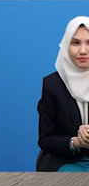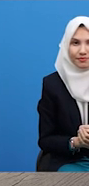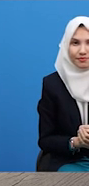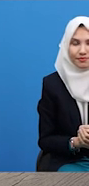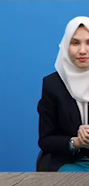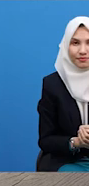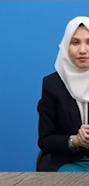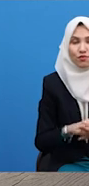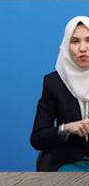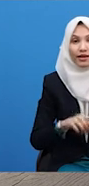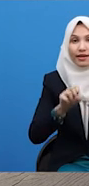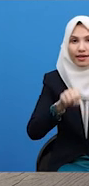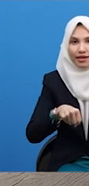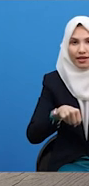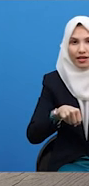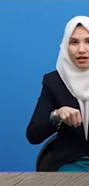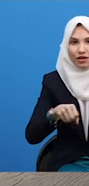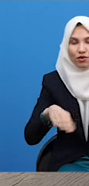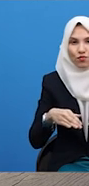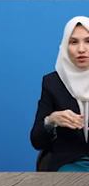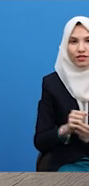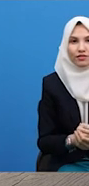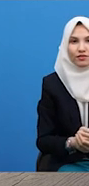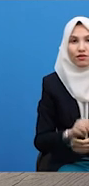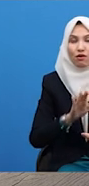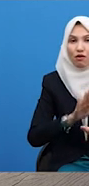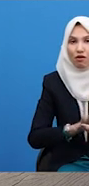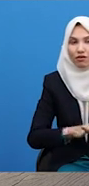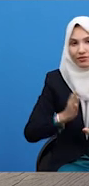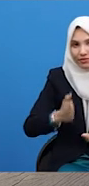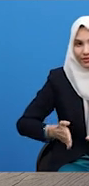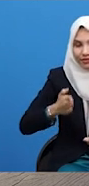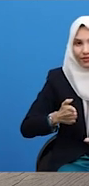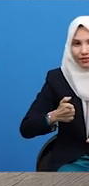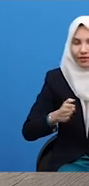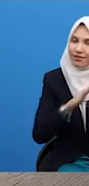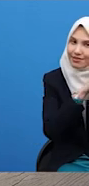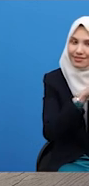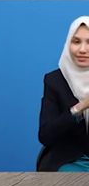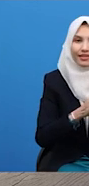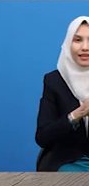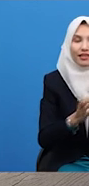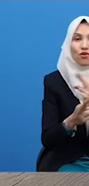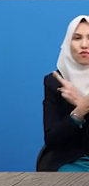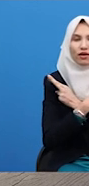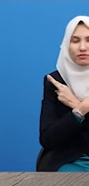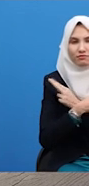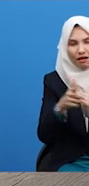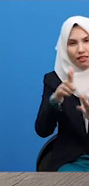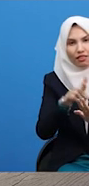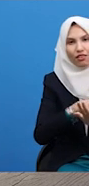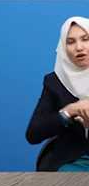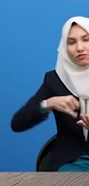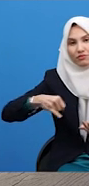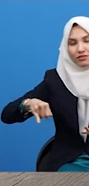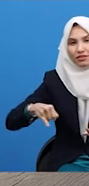What can we do on the train? Firstly, we can sleep and rest during the long journey. If we feel